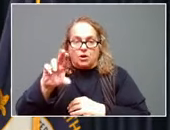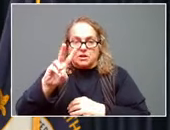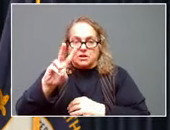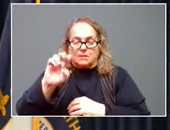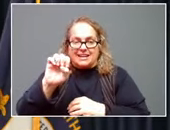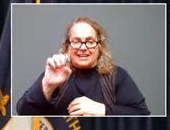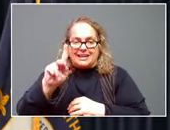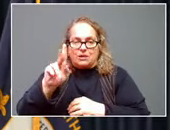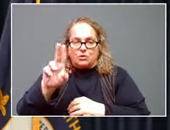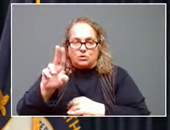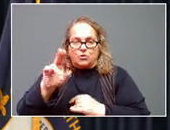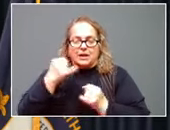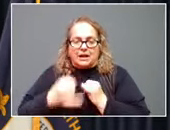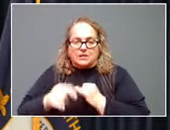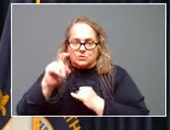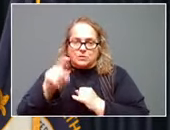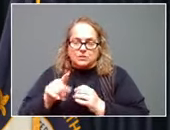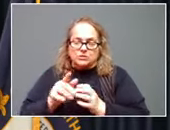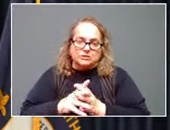last question.